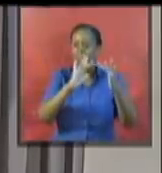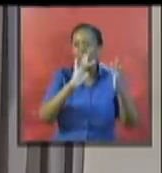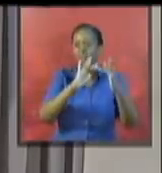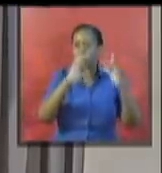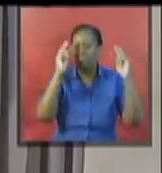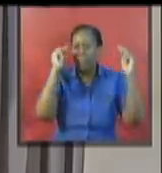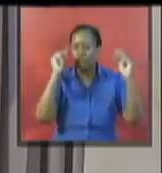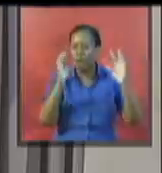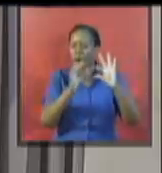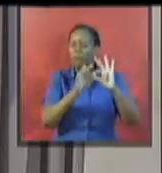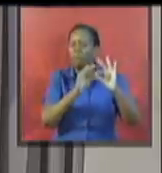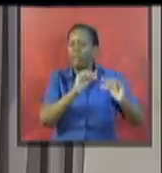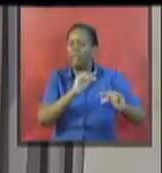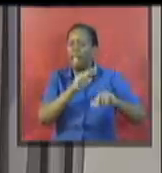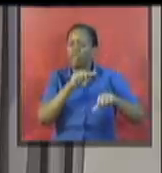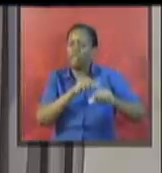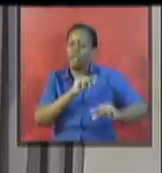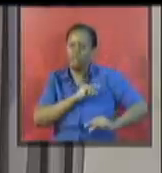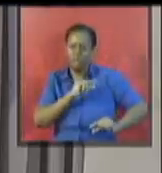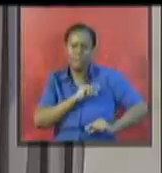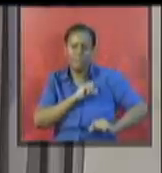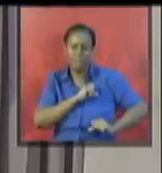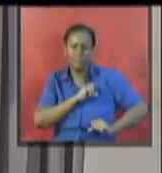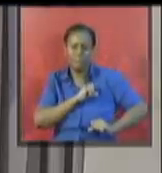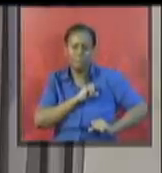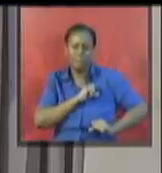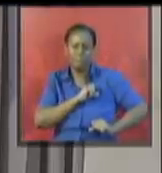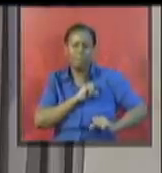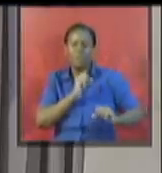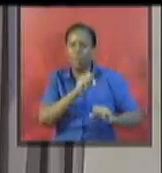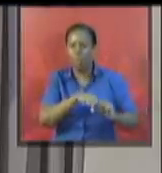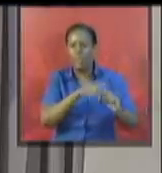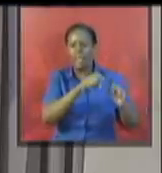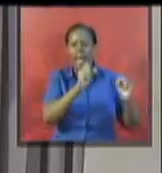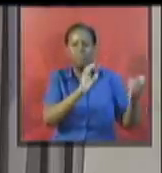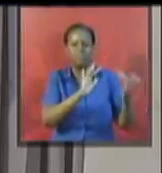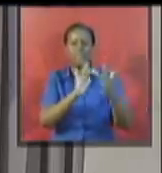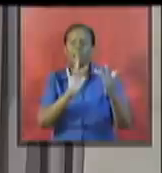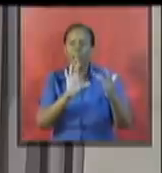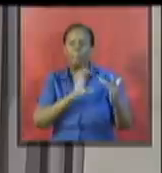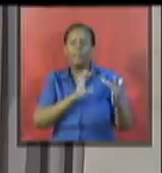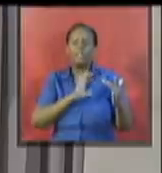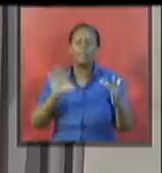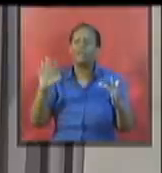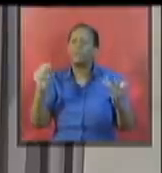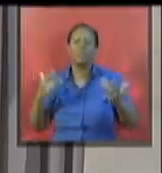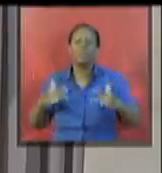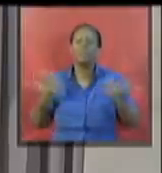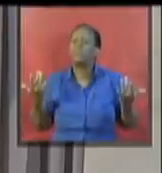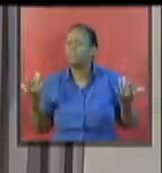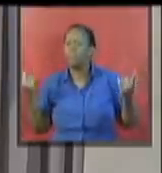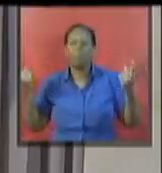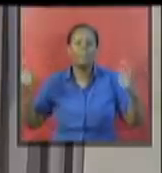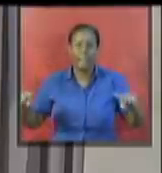his Commissioner of Police to find out exactly what happened. But it sounds a bit odd. Yes, the team did